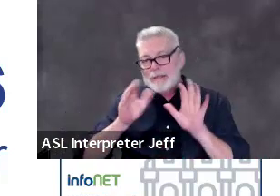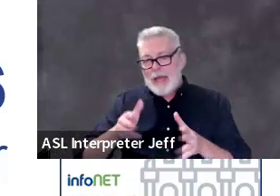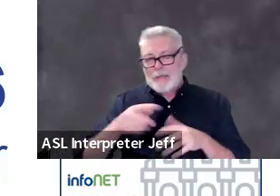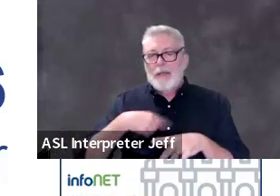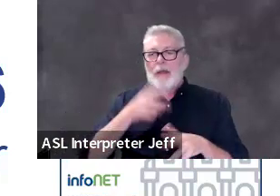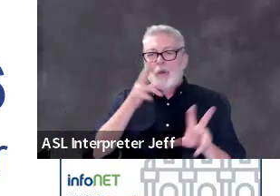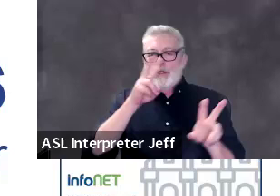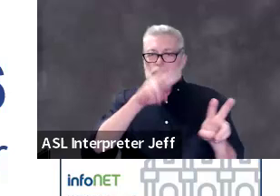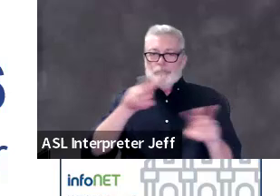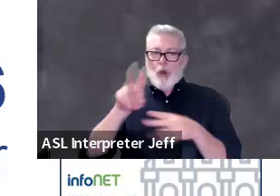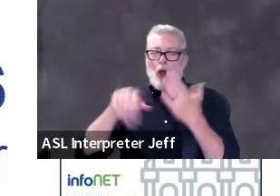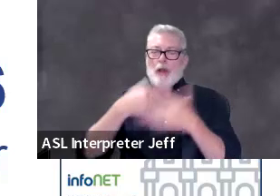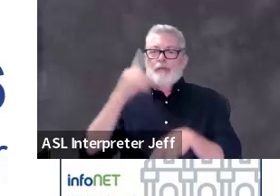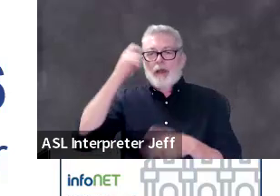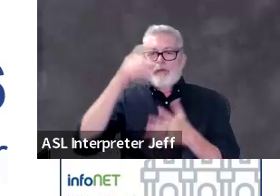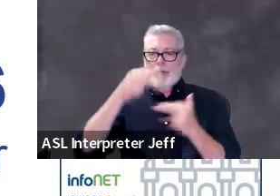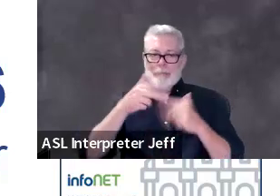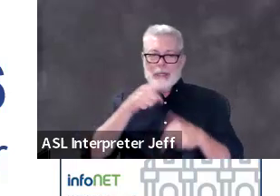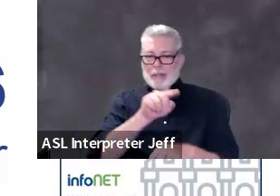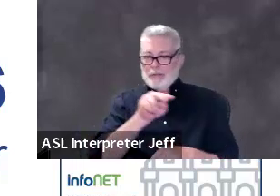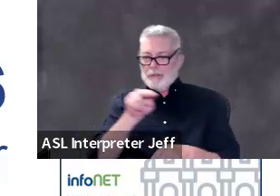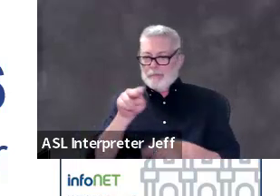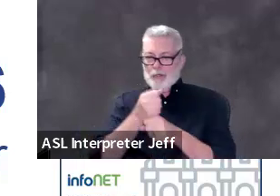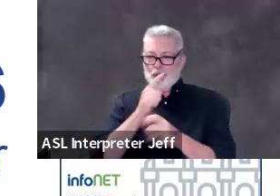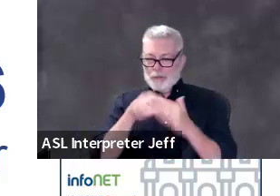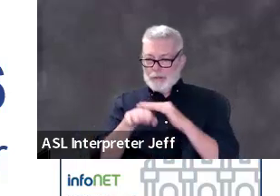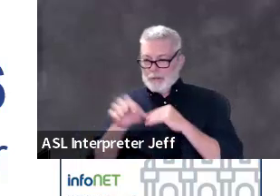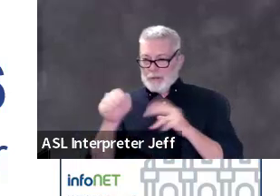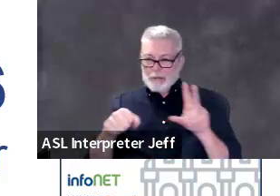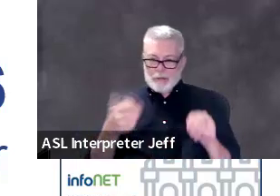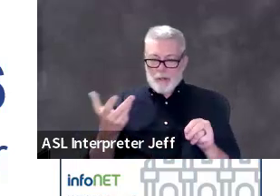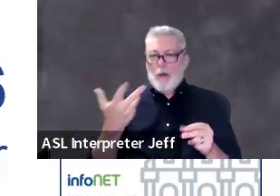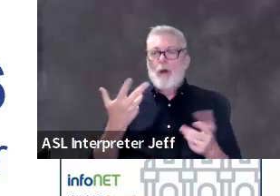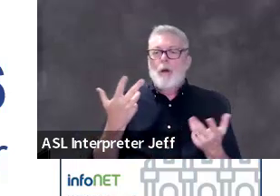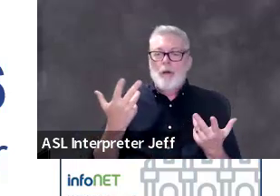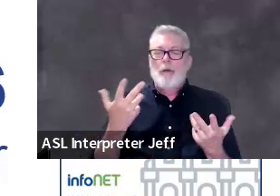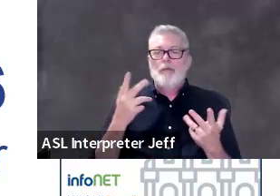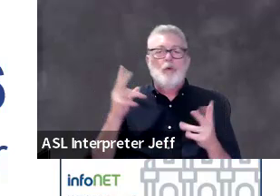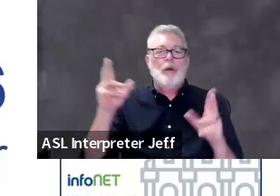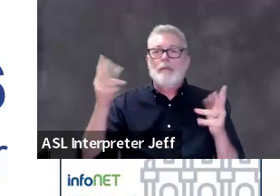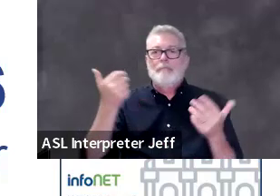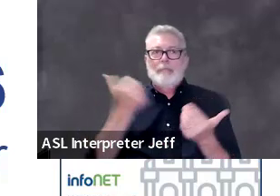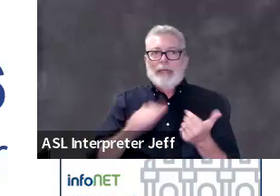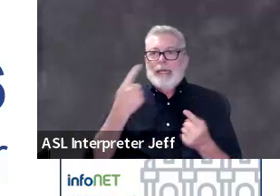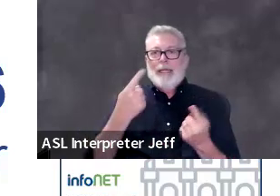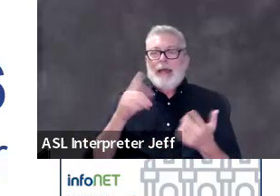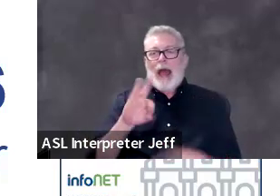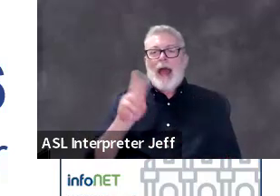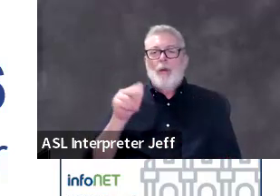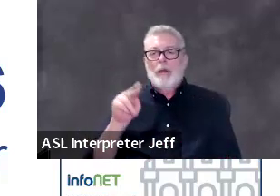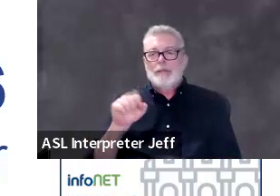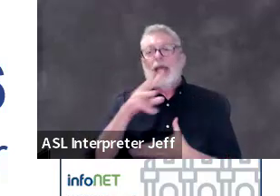public buildings to ensure that they're accessible and to the public and to all of the public, including people